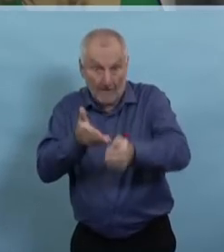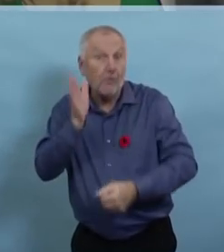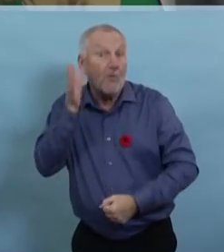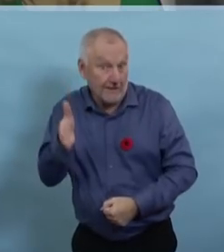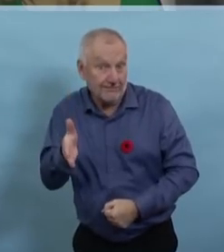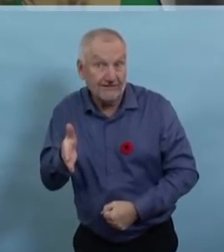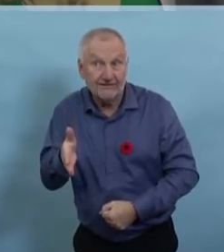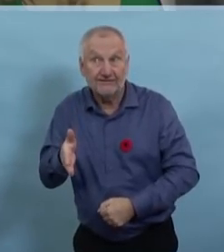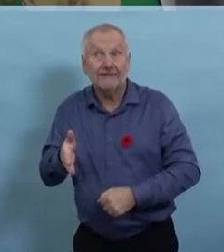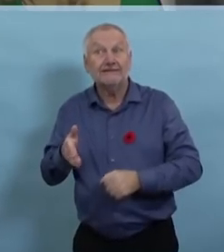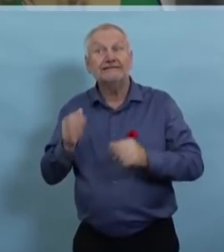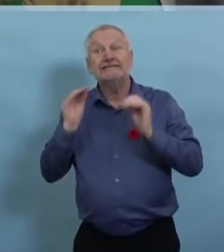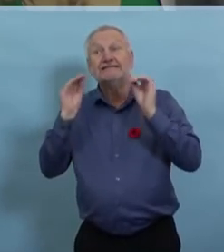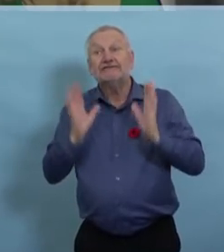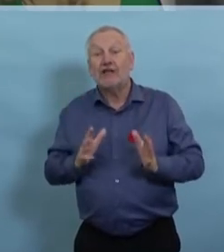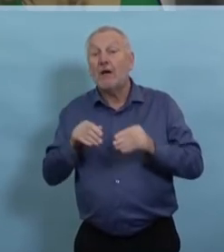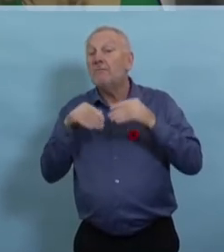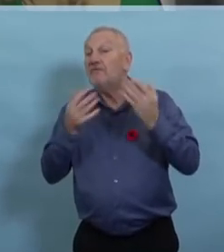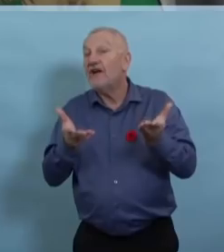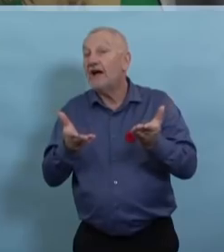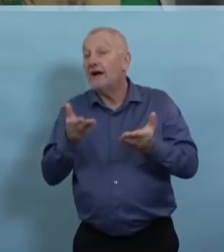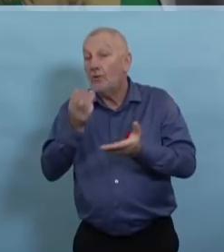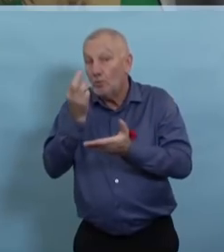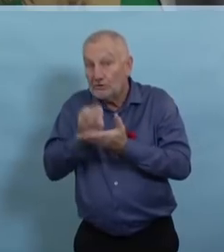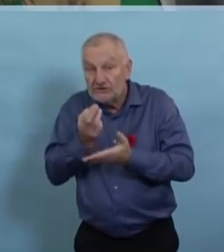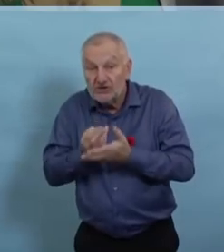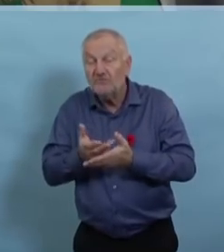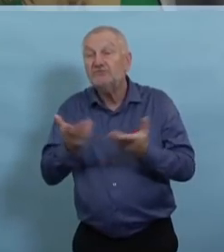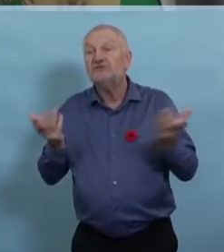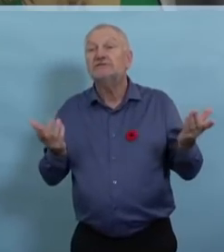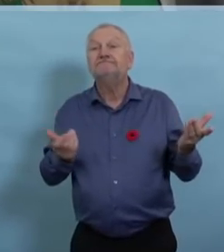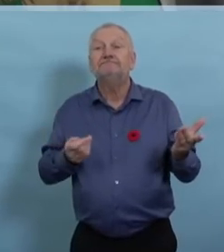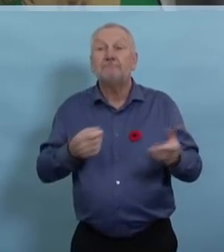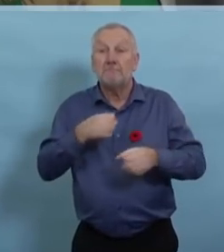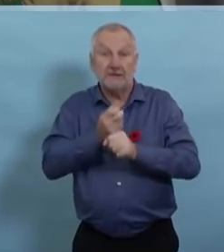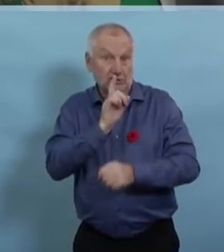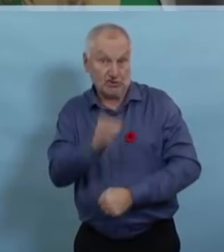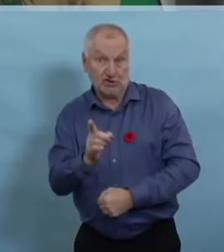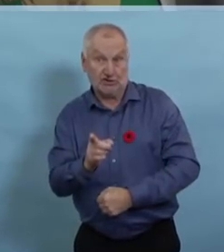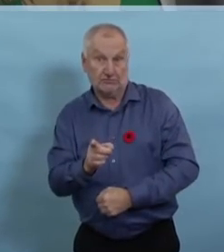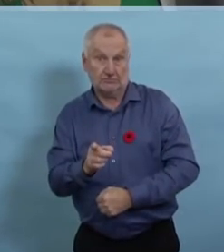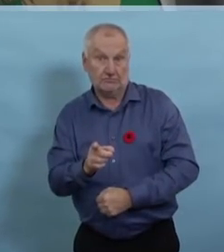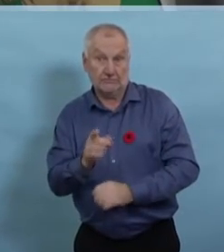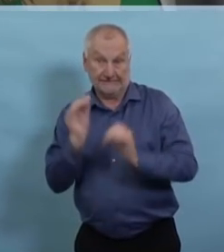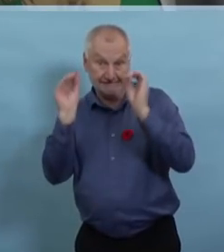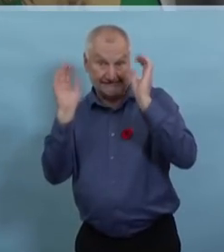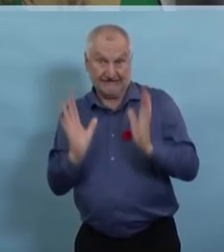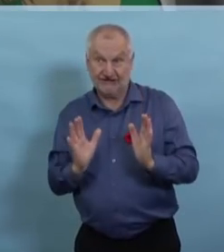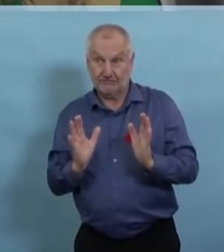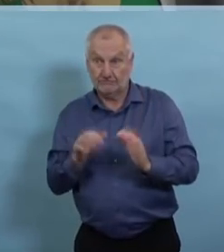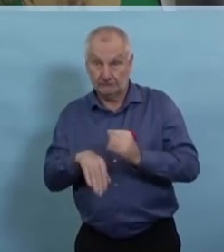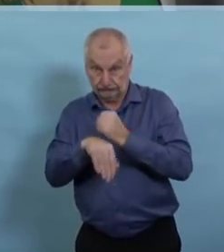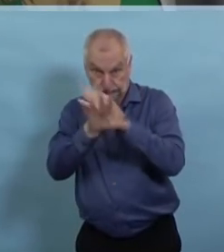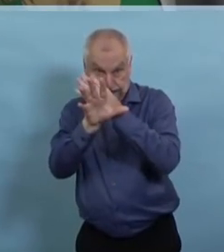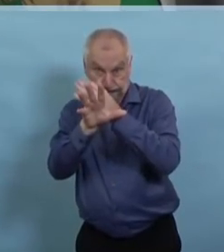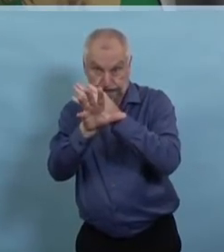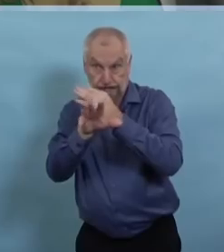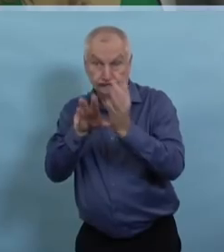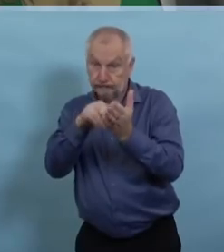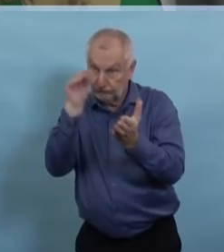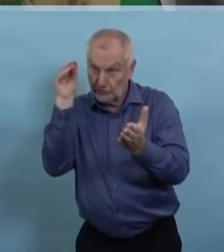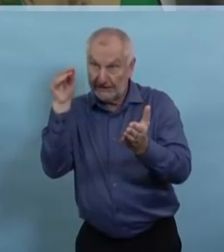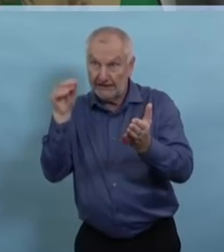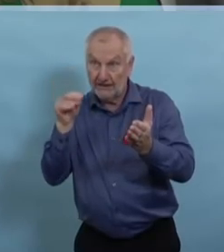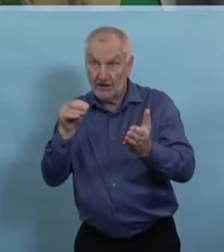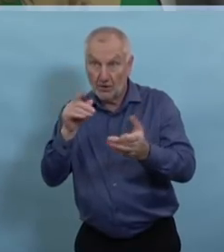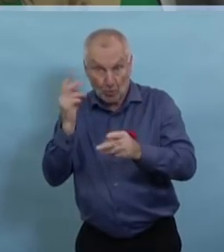teachers resources and to ensure that those teachers who are working and doing remote learning can have that additional support, both in